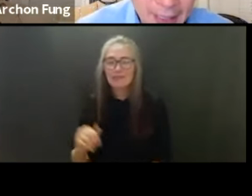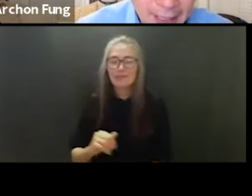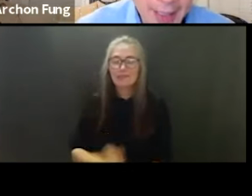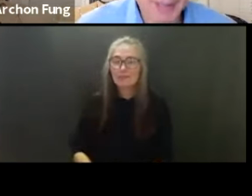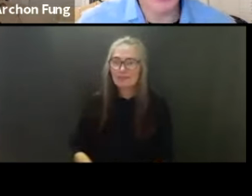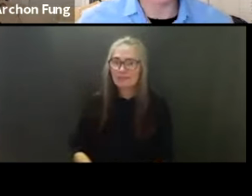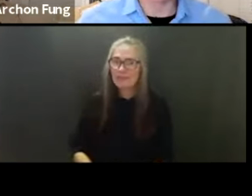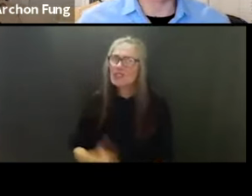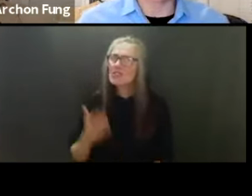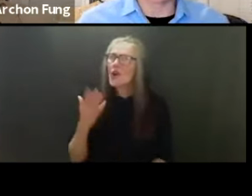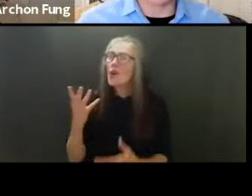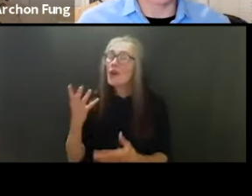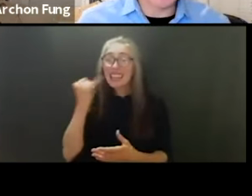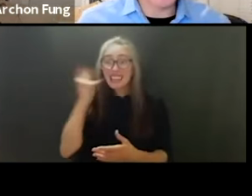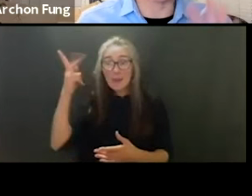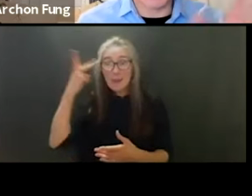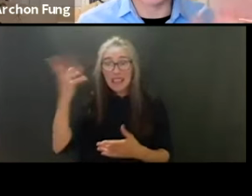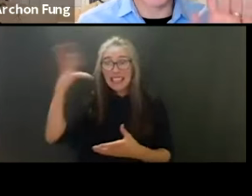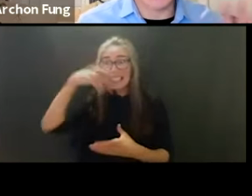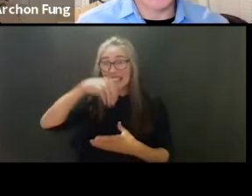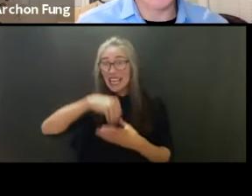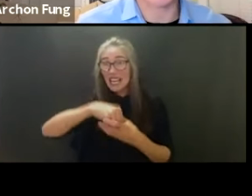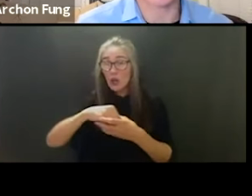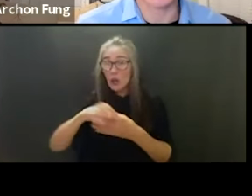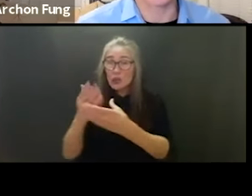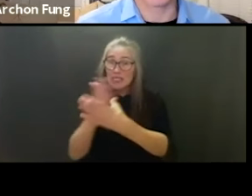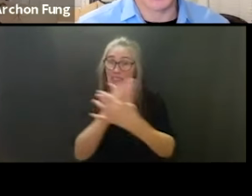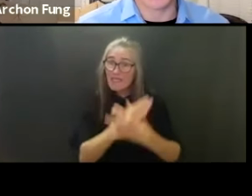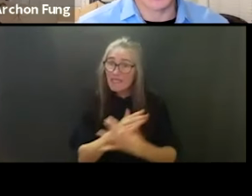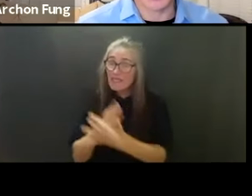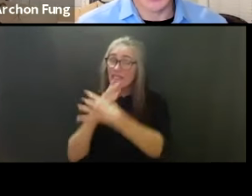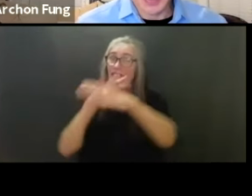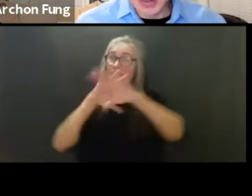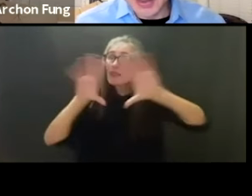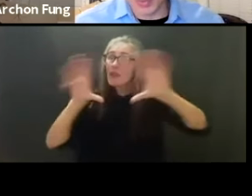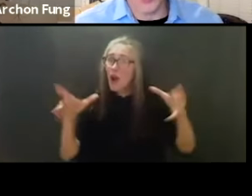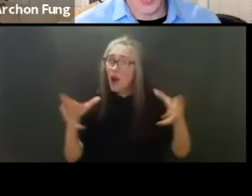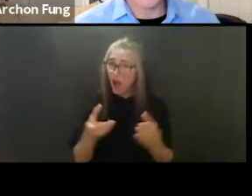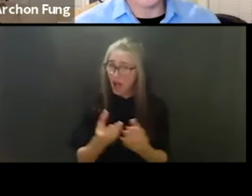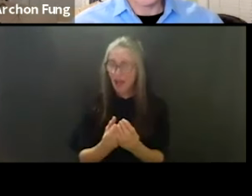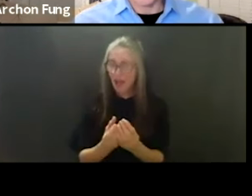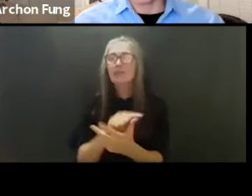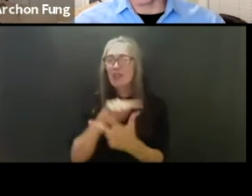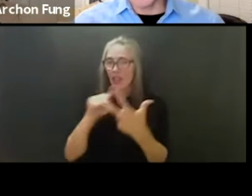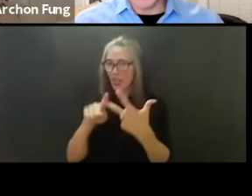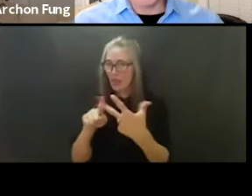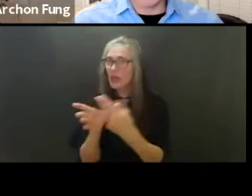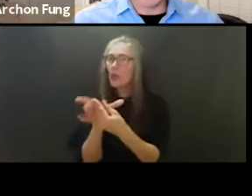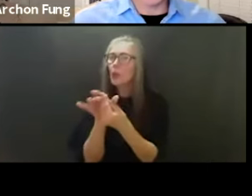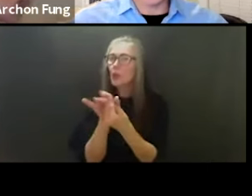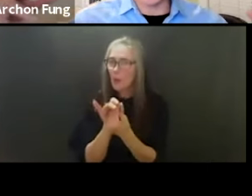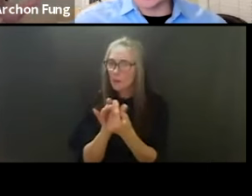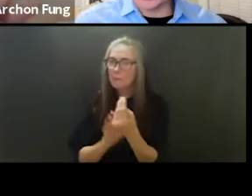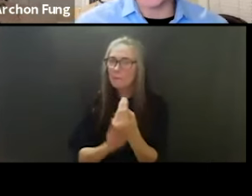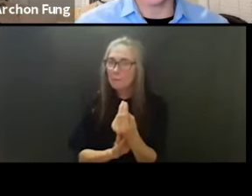And, and I think that I guess i'm playing with the idea that an inclusive politics is one that would be able